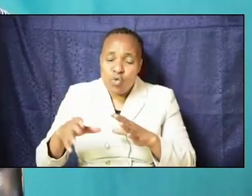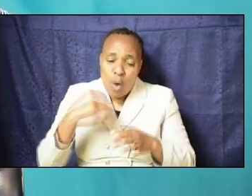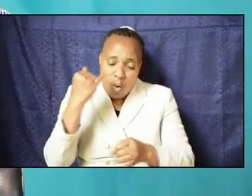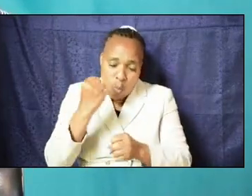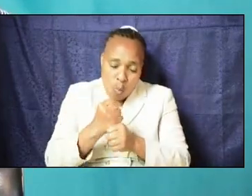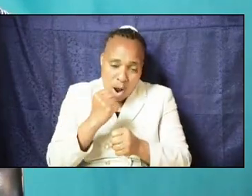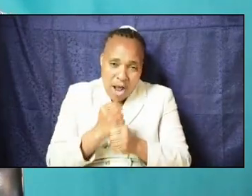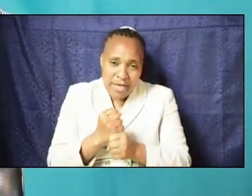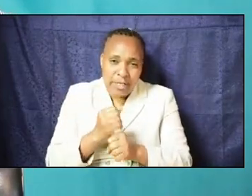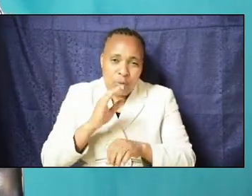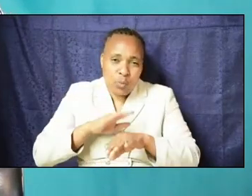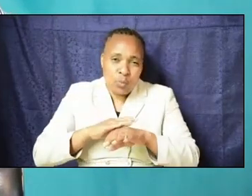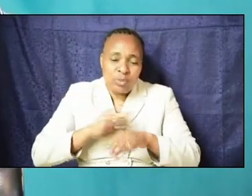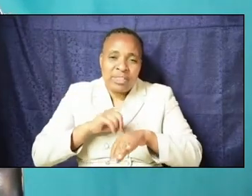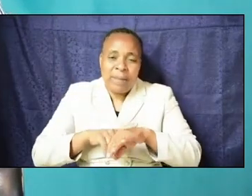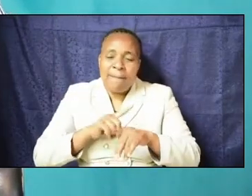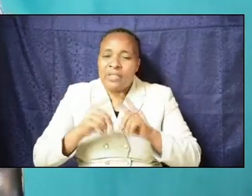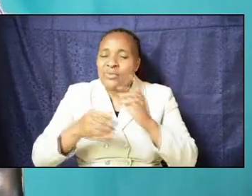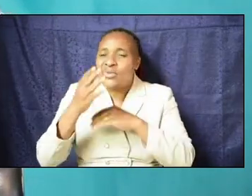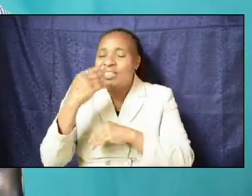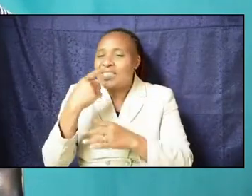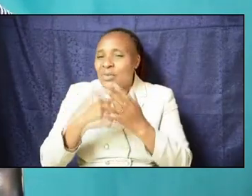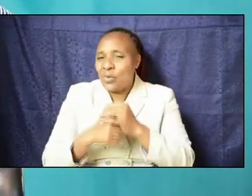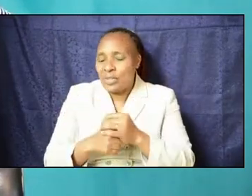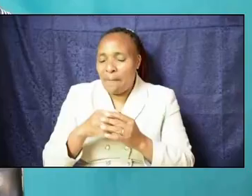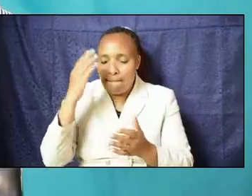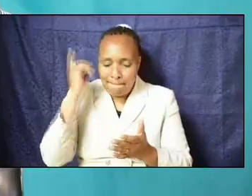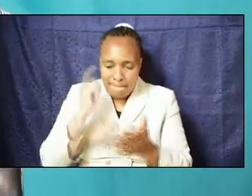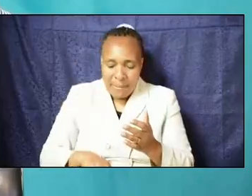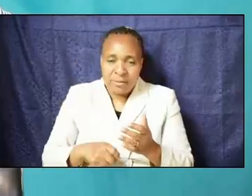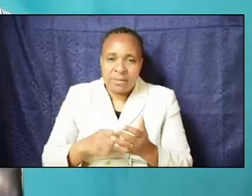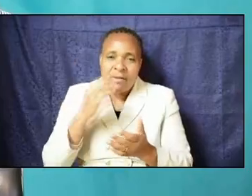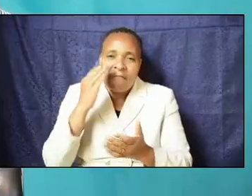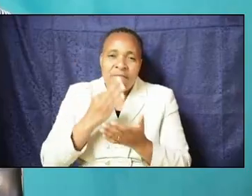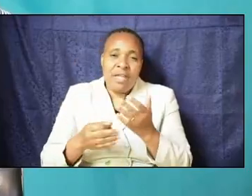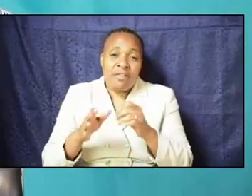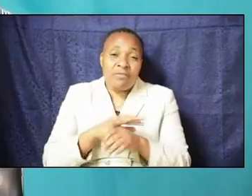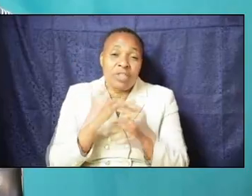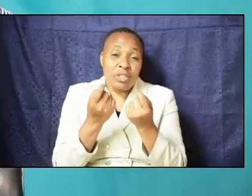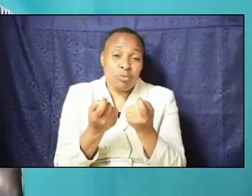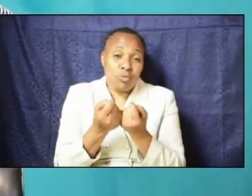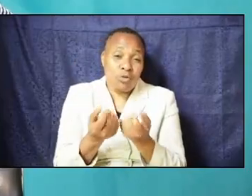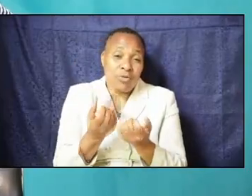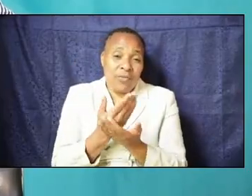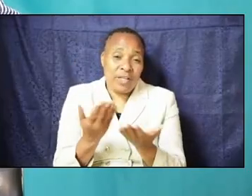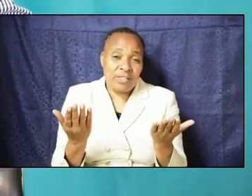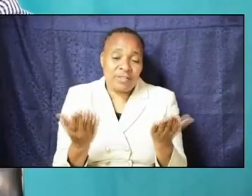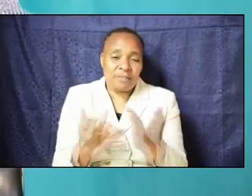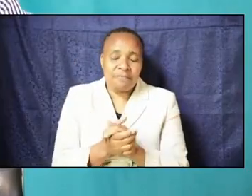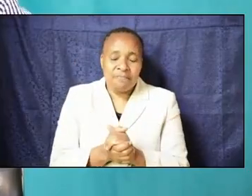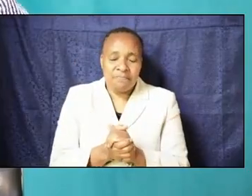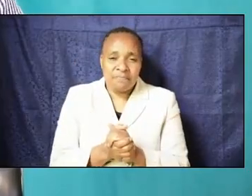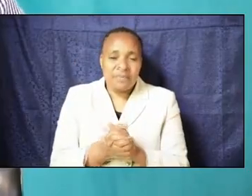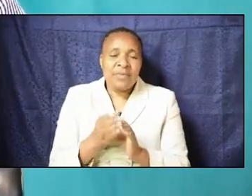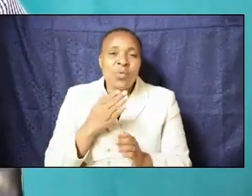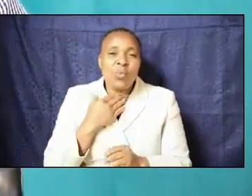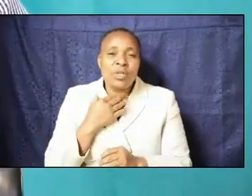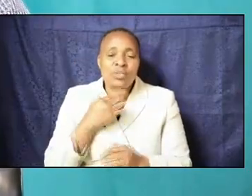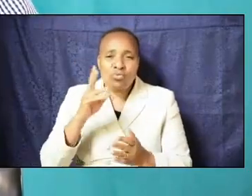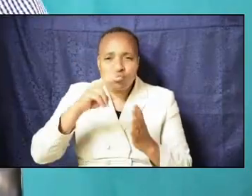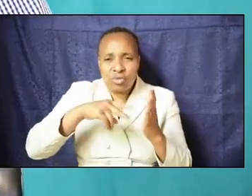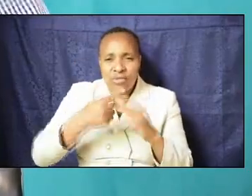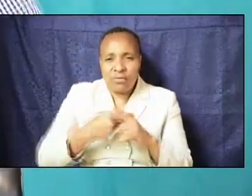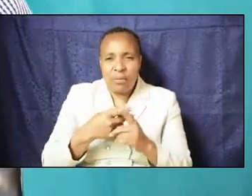time? God is saying we need to be faithful in the little things. I'd like us to read from the